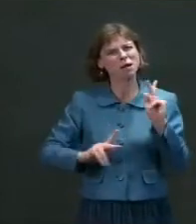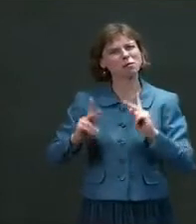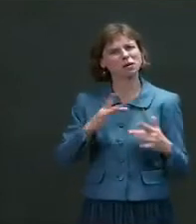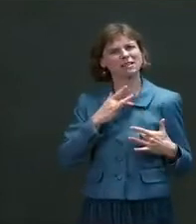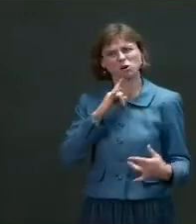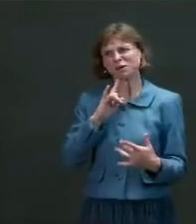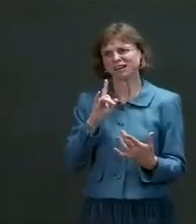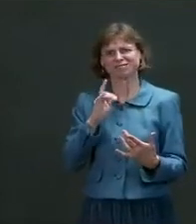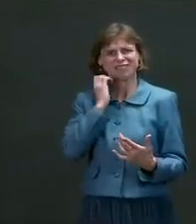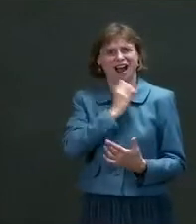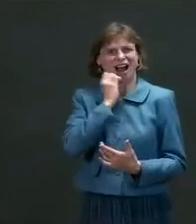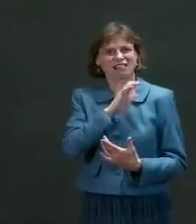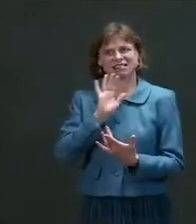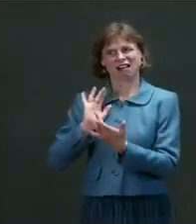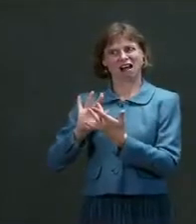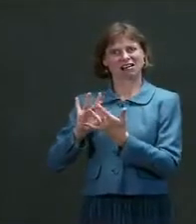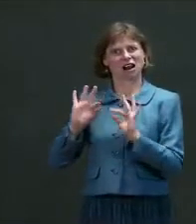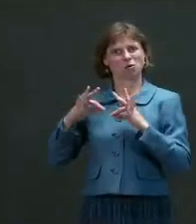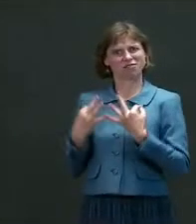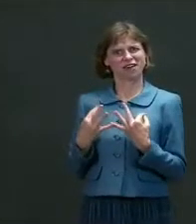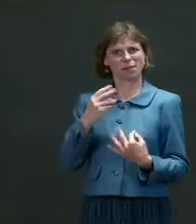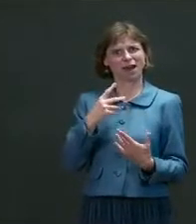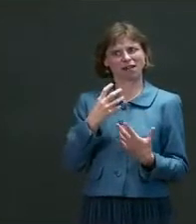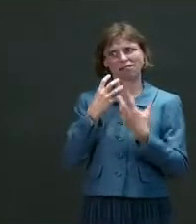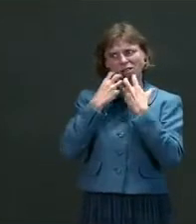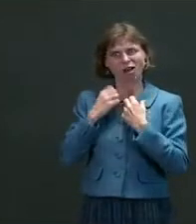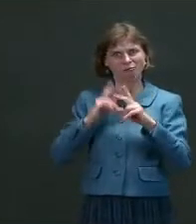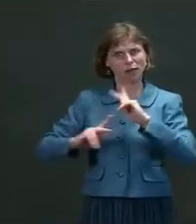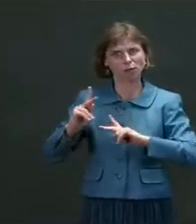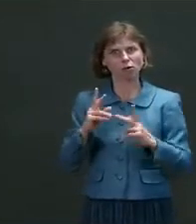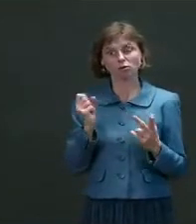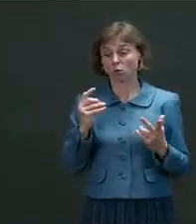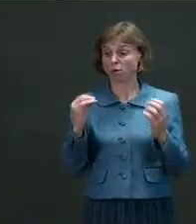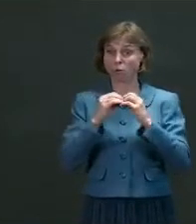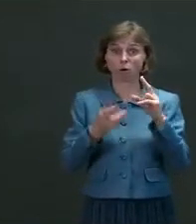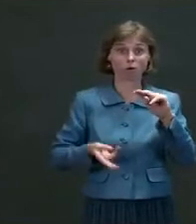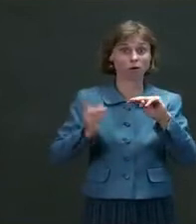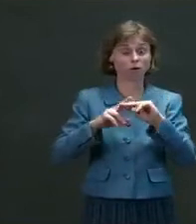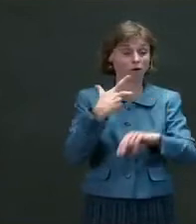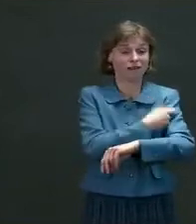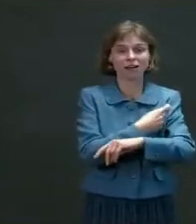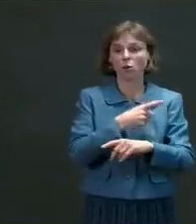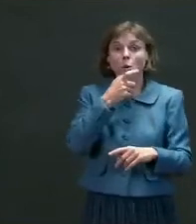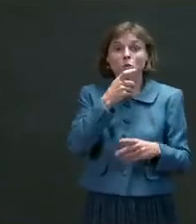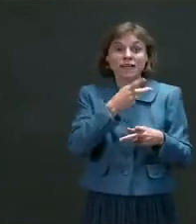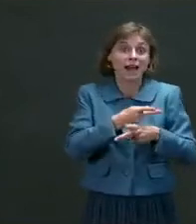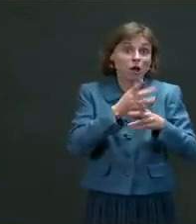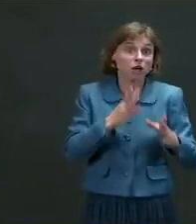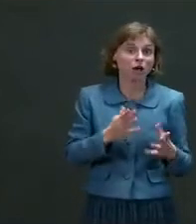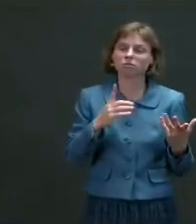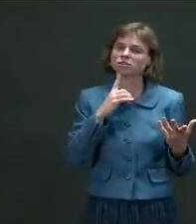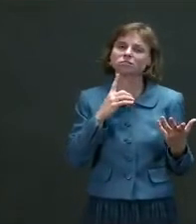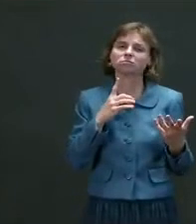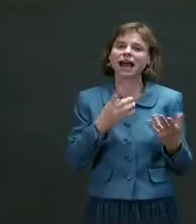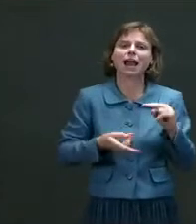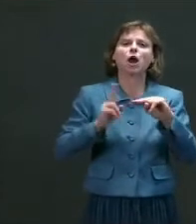and loved ones. And the more we can do to surround them with vaccinated people, like their caretaker, it just keeps people